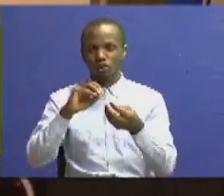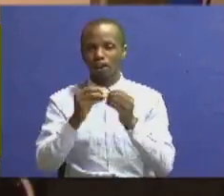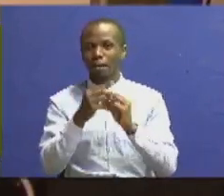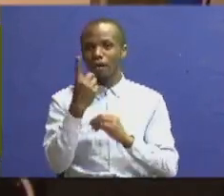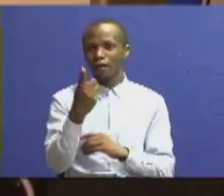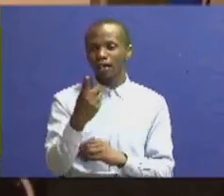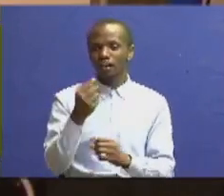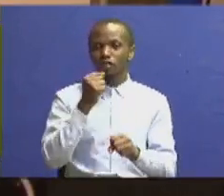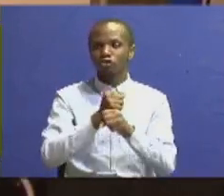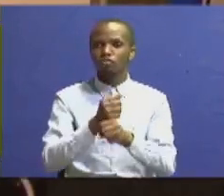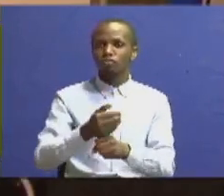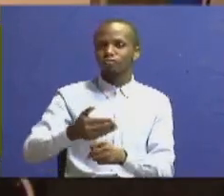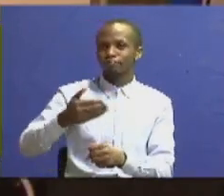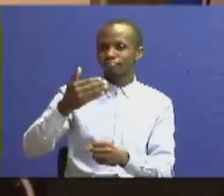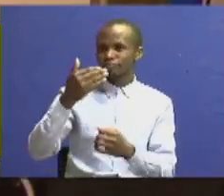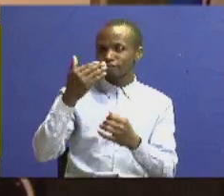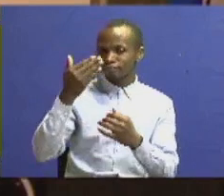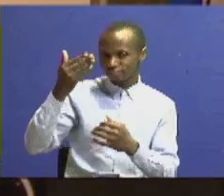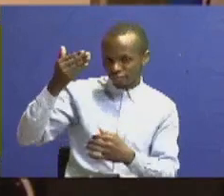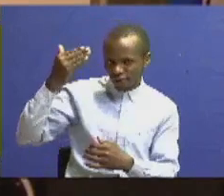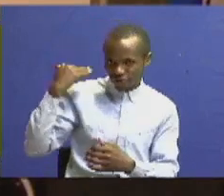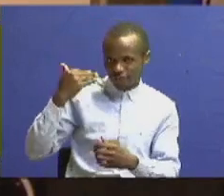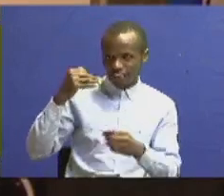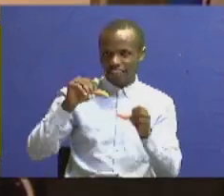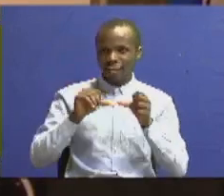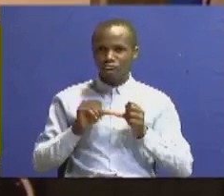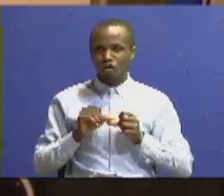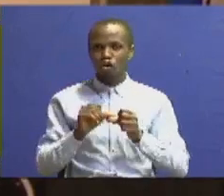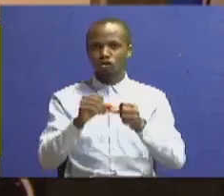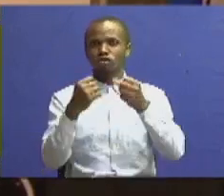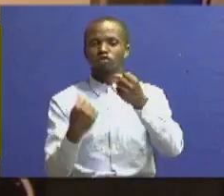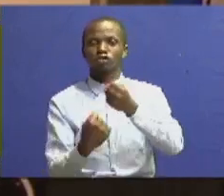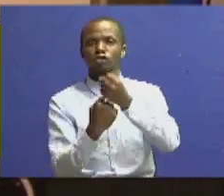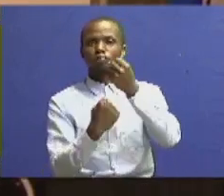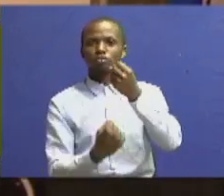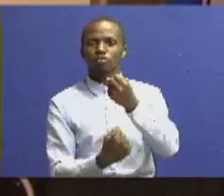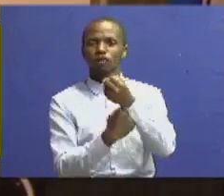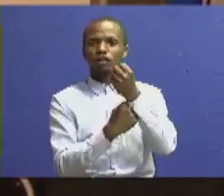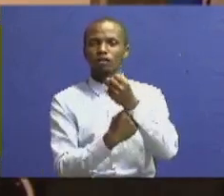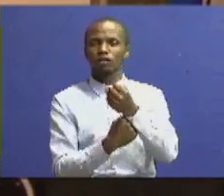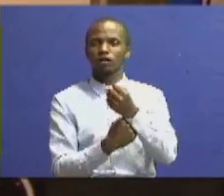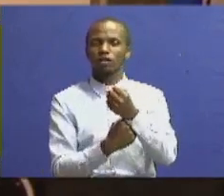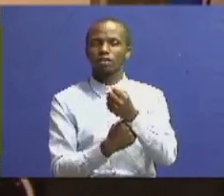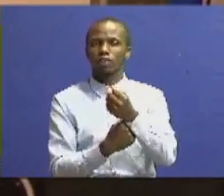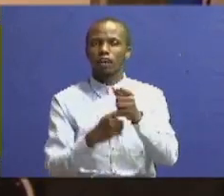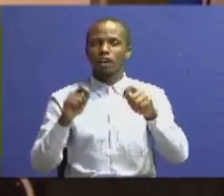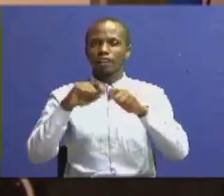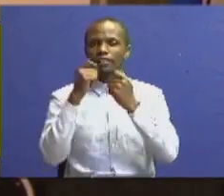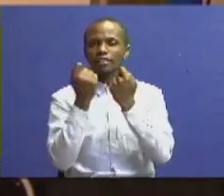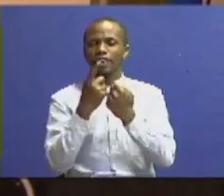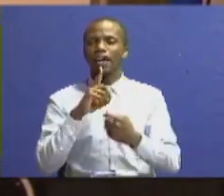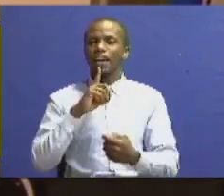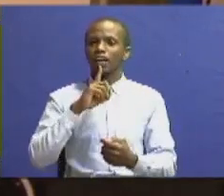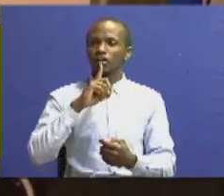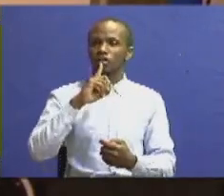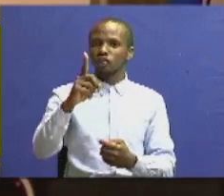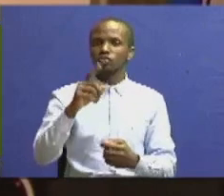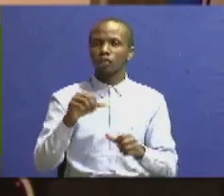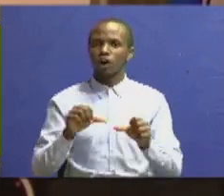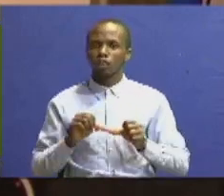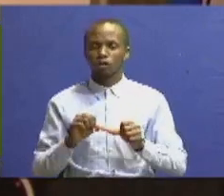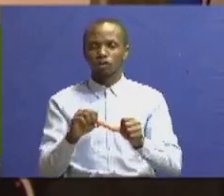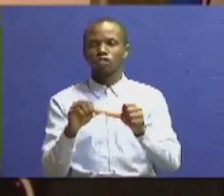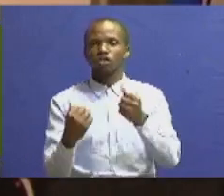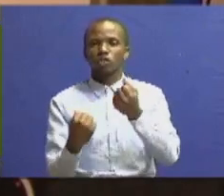previously, we will continue the sponsorship. Phineas and your team, we assure you, will continue the